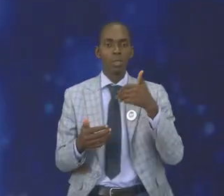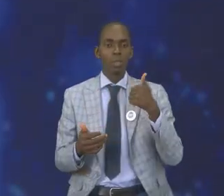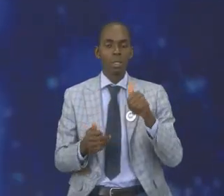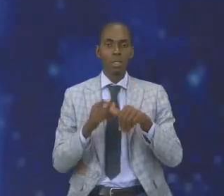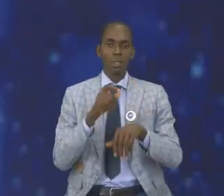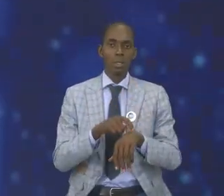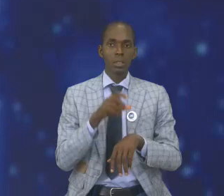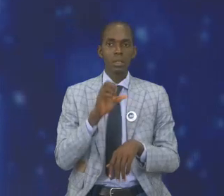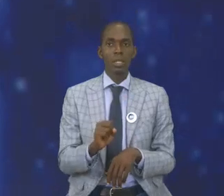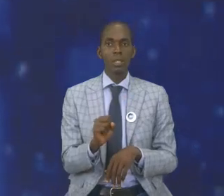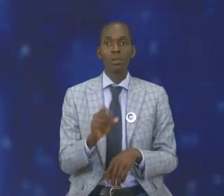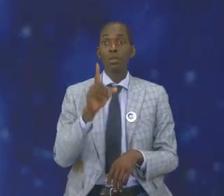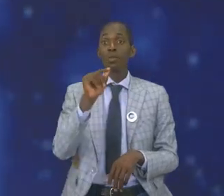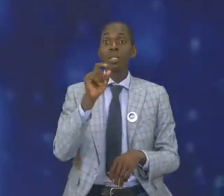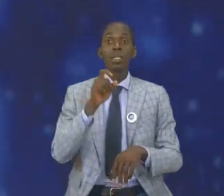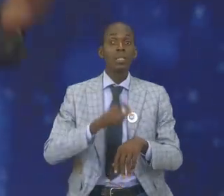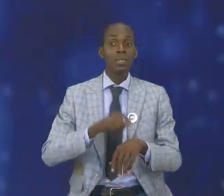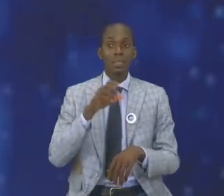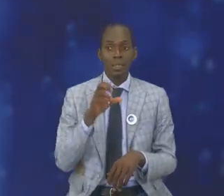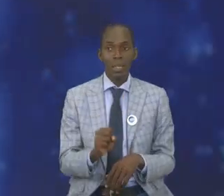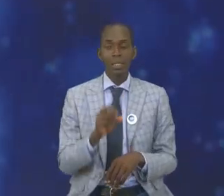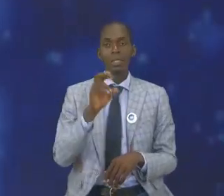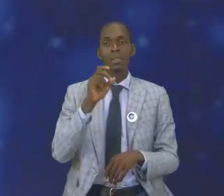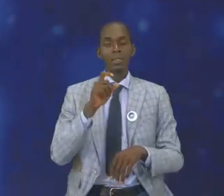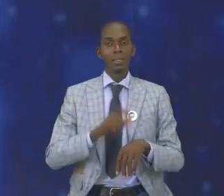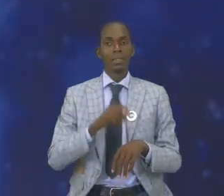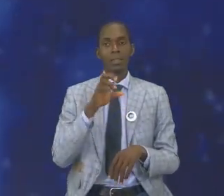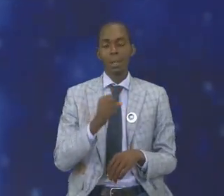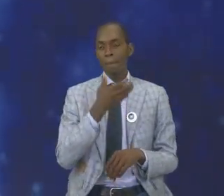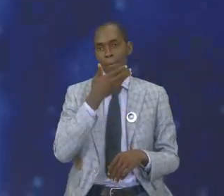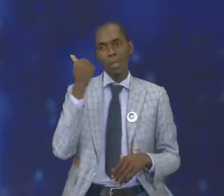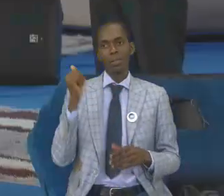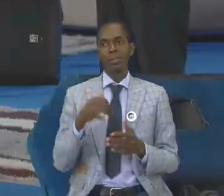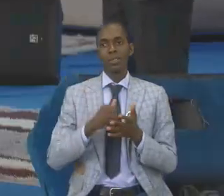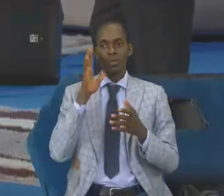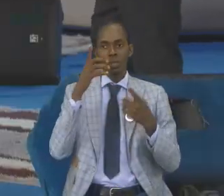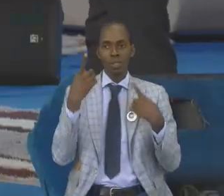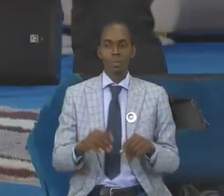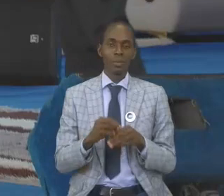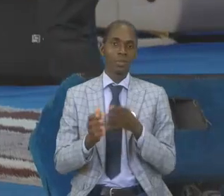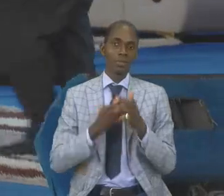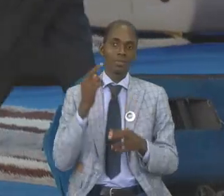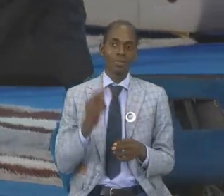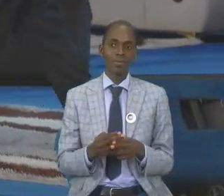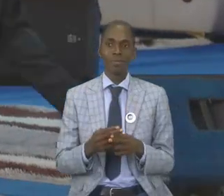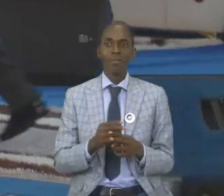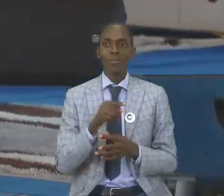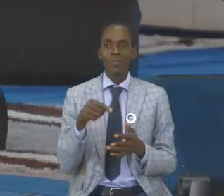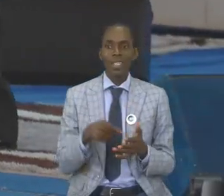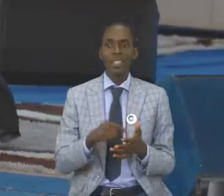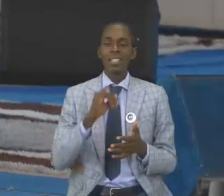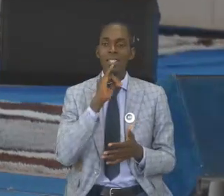times, 20 times, 30 times better? It will happen. This is